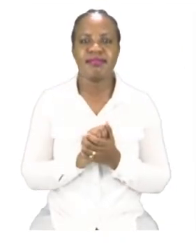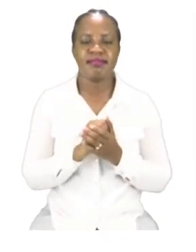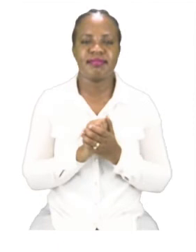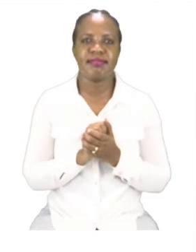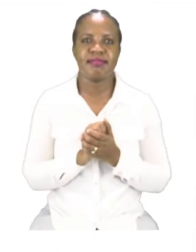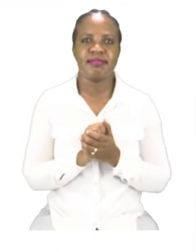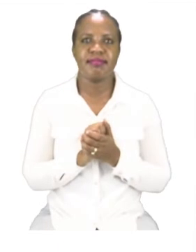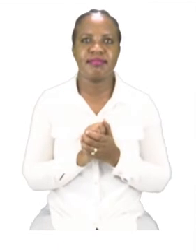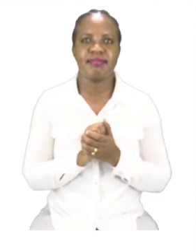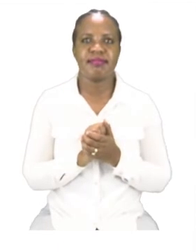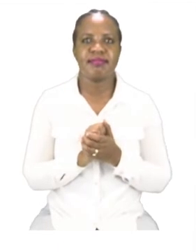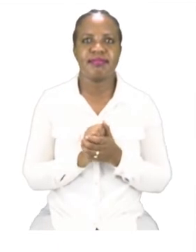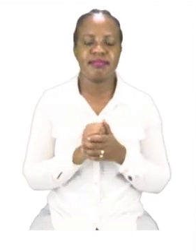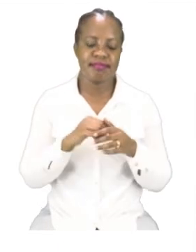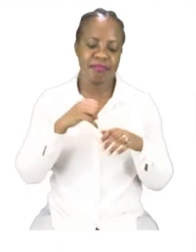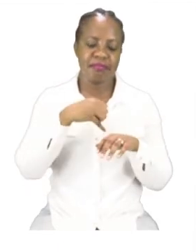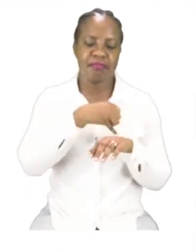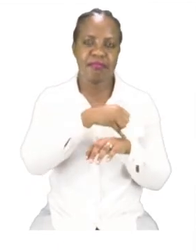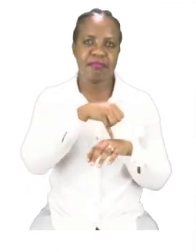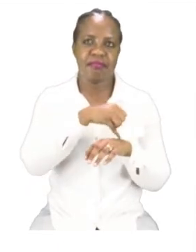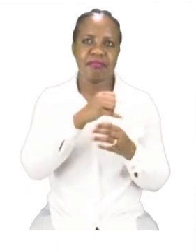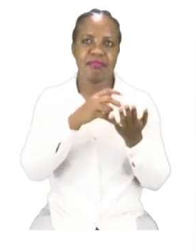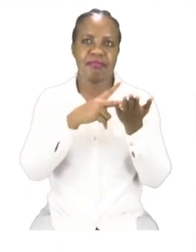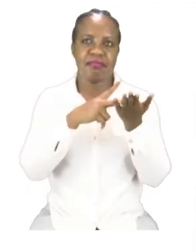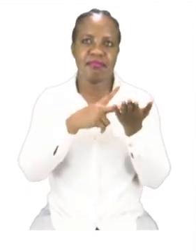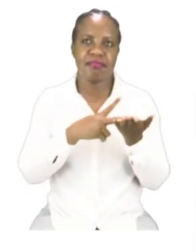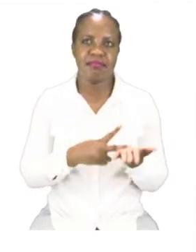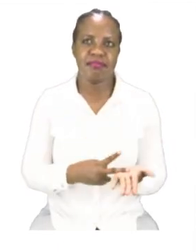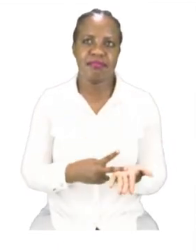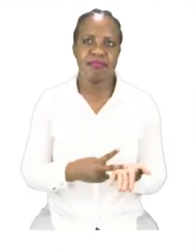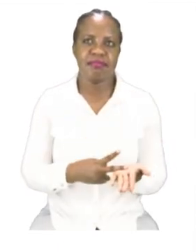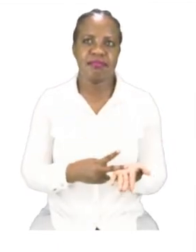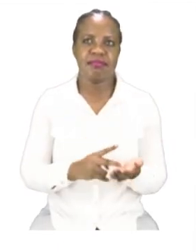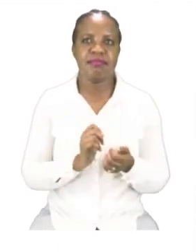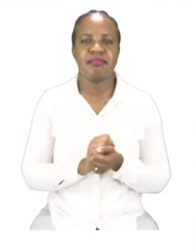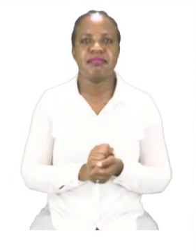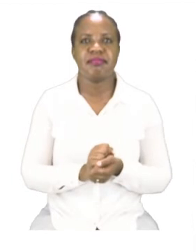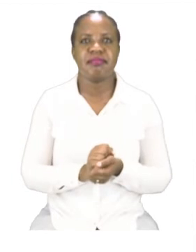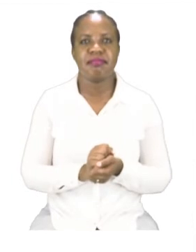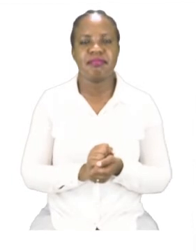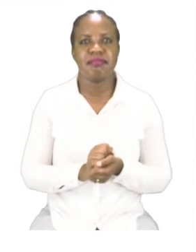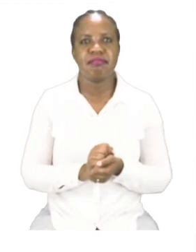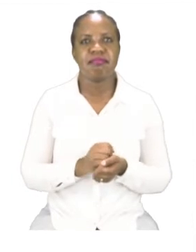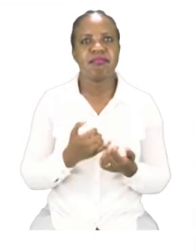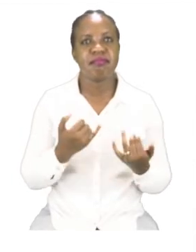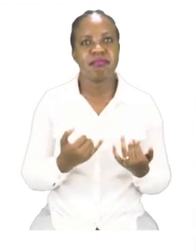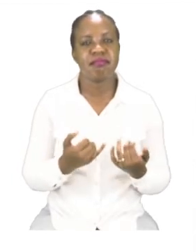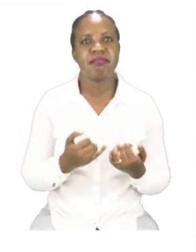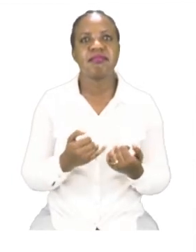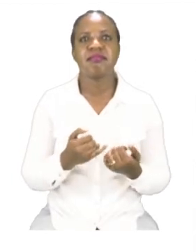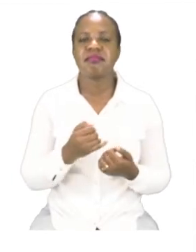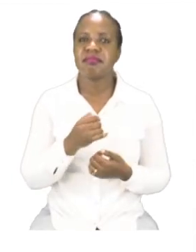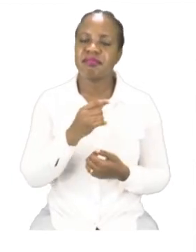are going to be talking about place value. And in this case, we want to name